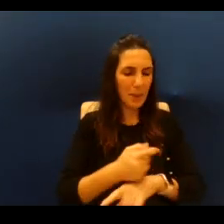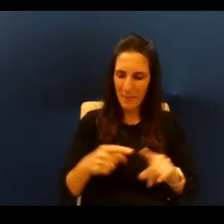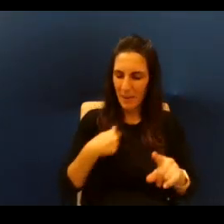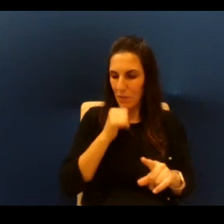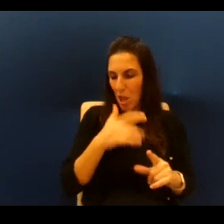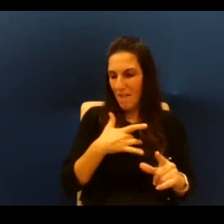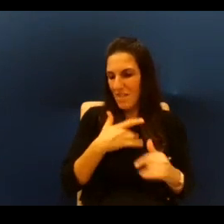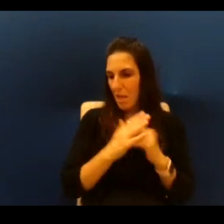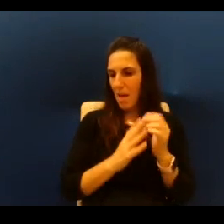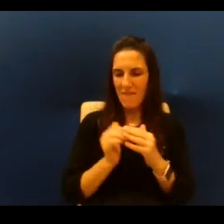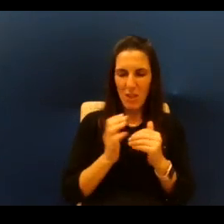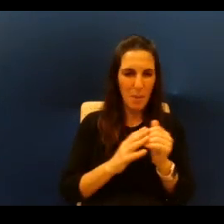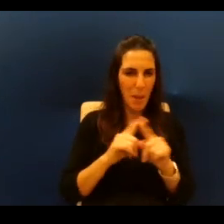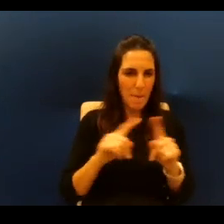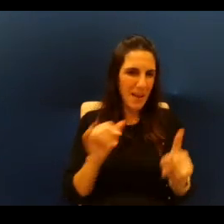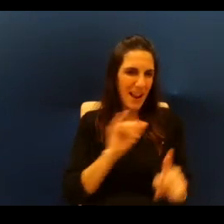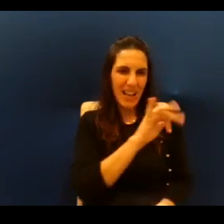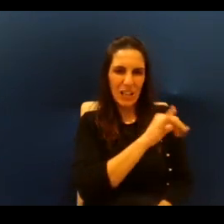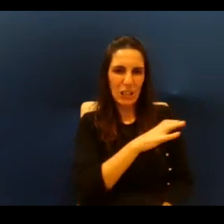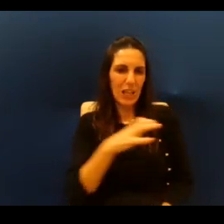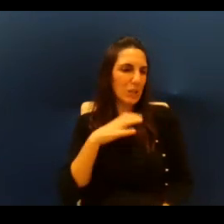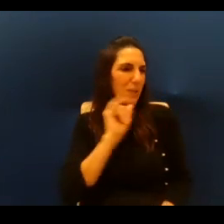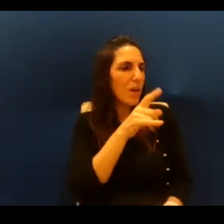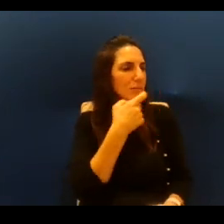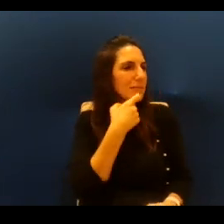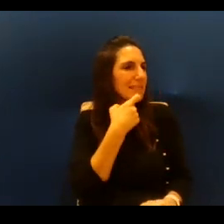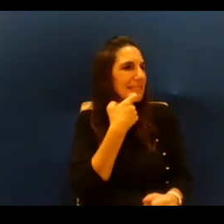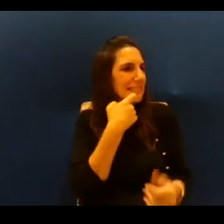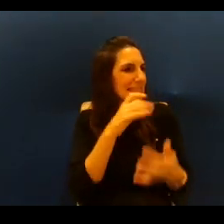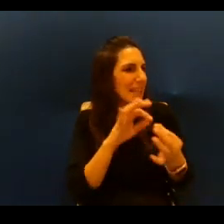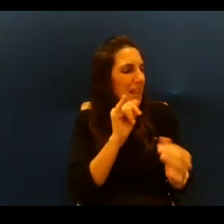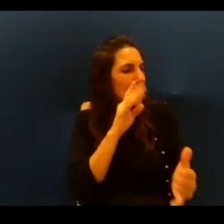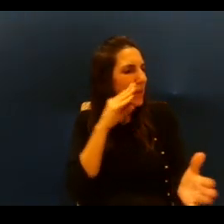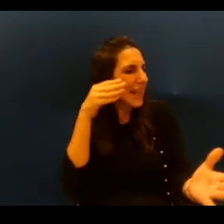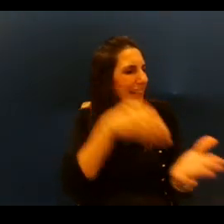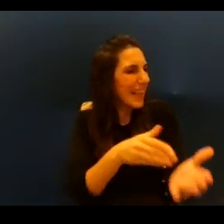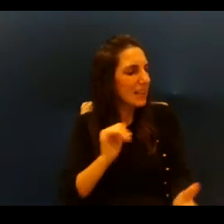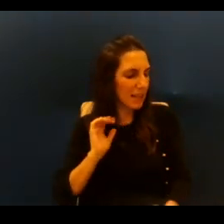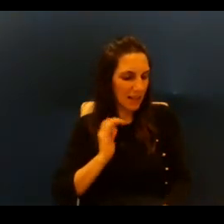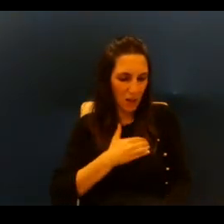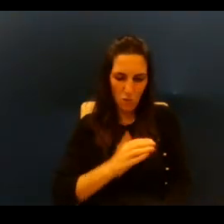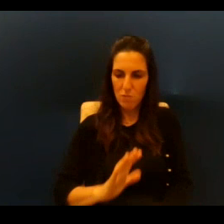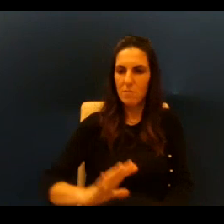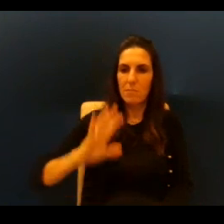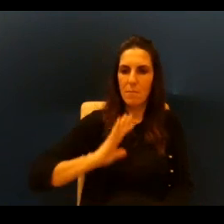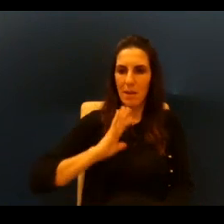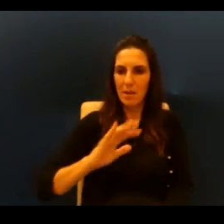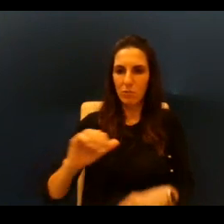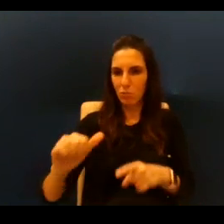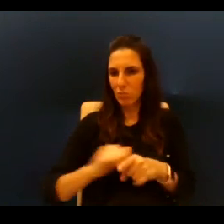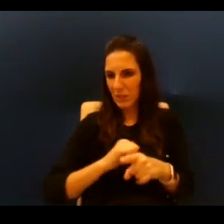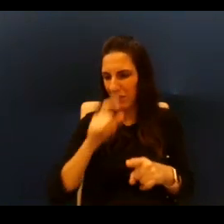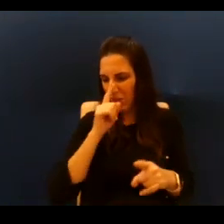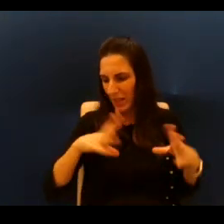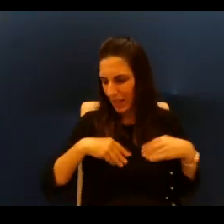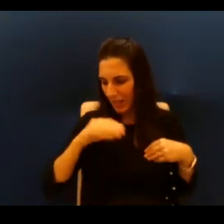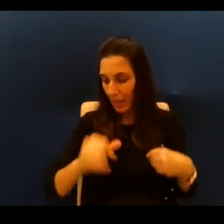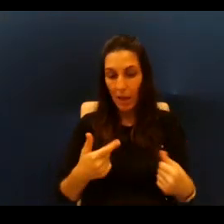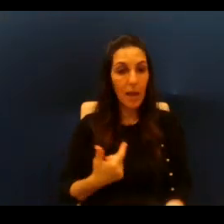those reasons, but as council has said, it is against our past practices to accept such restrictions. So I'm comfortable